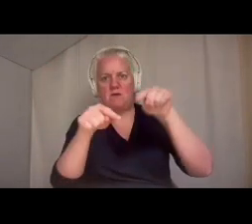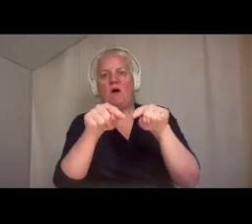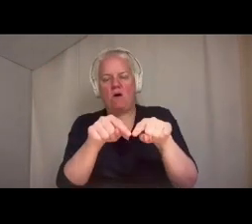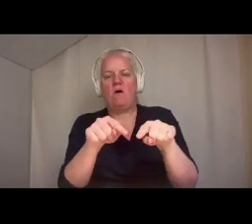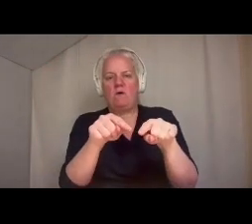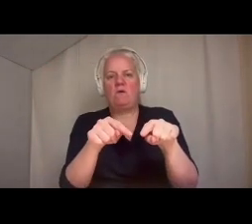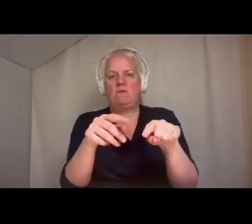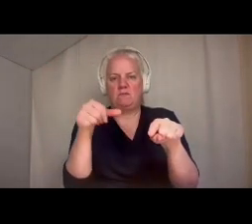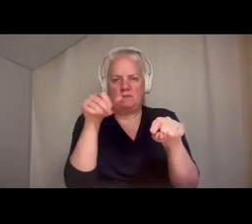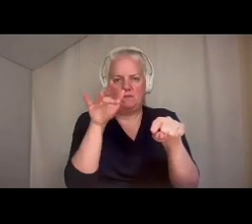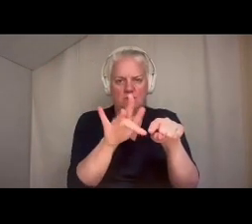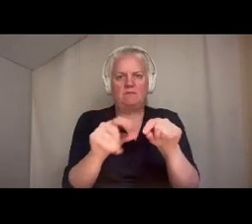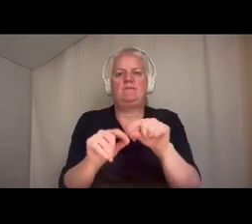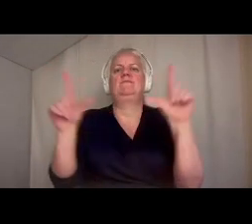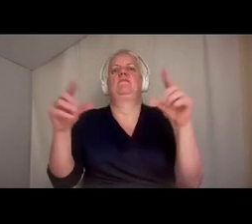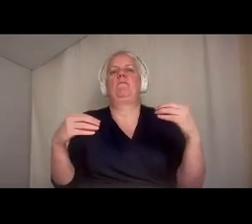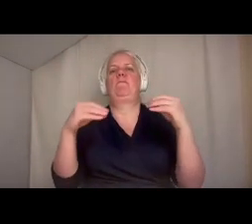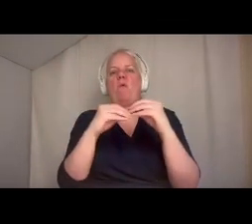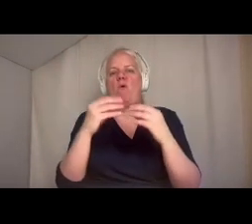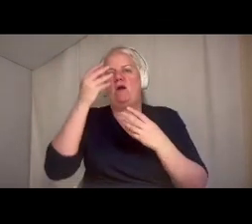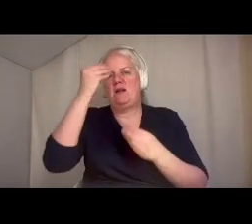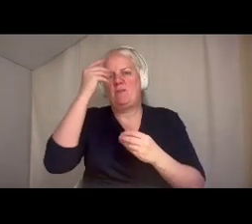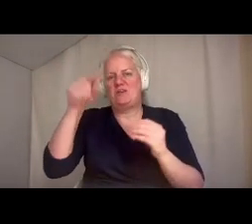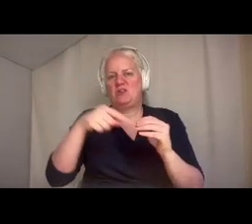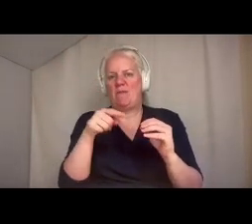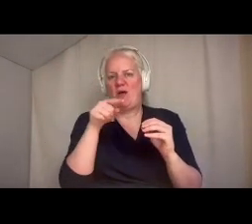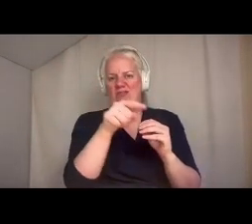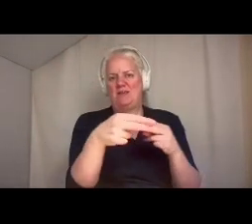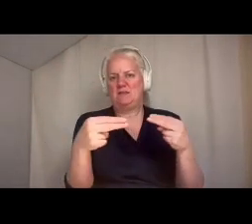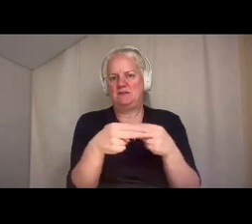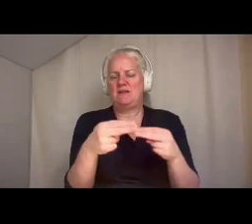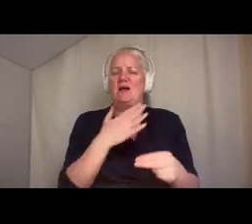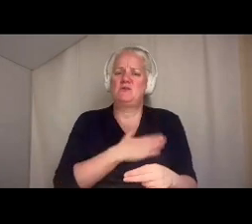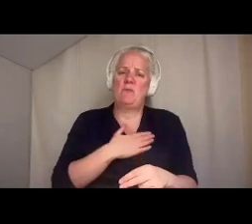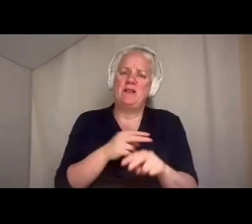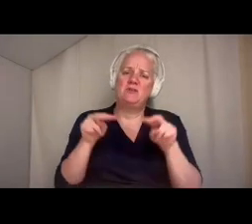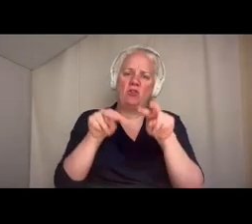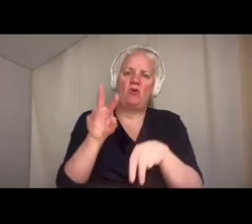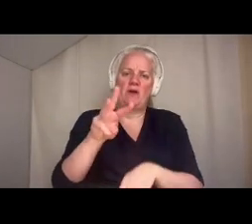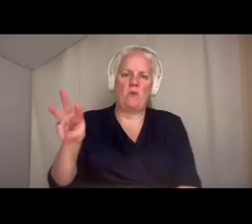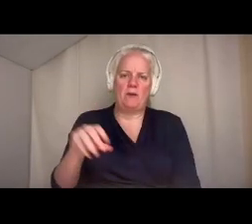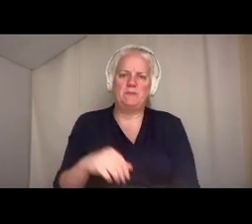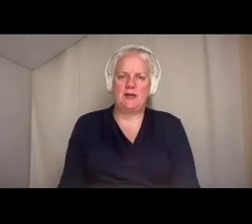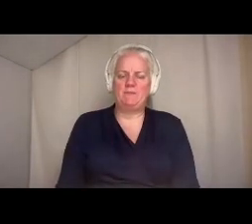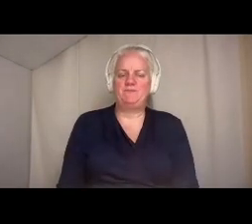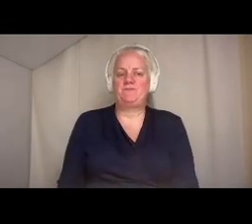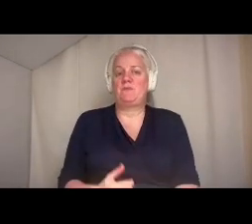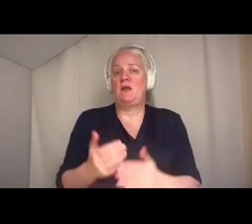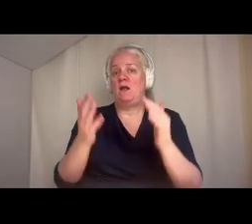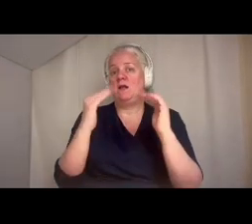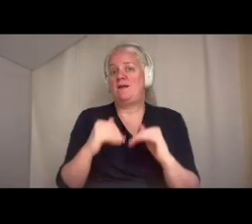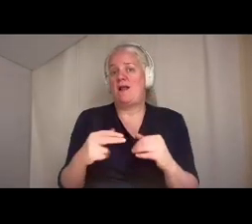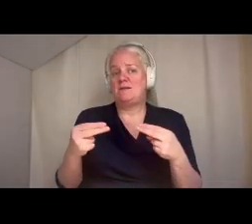more information about this guidance. So please explore that as well. Next slide.